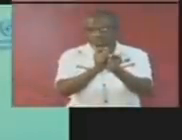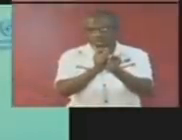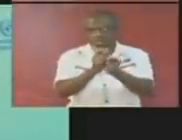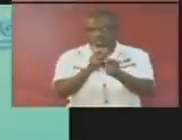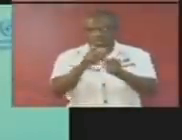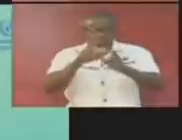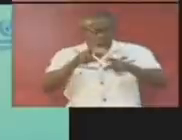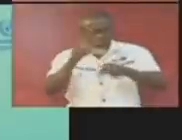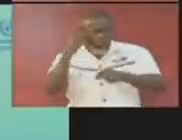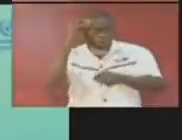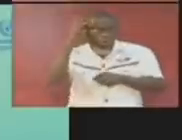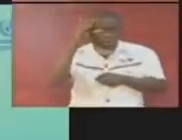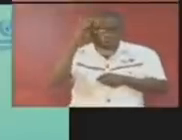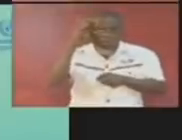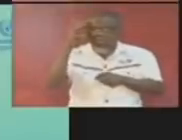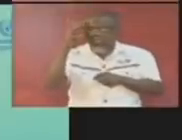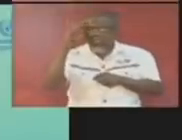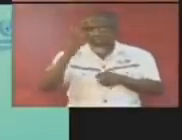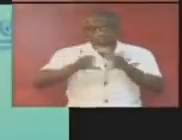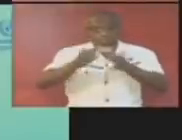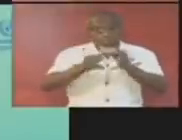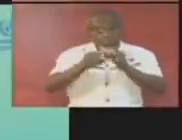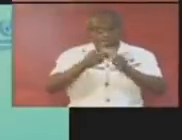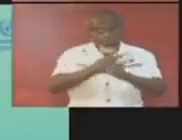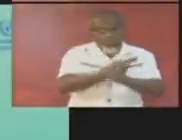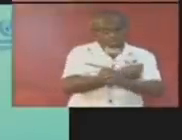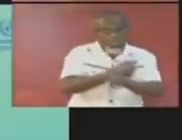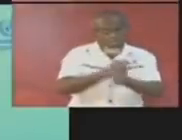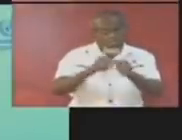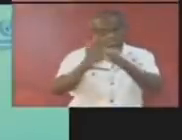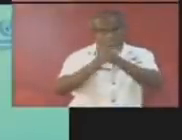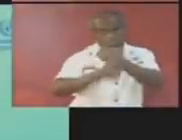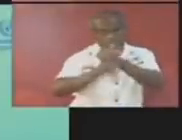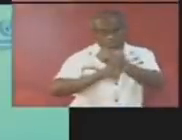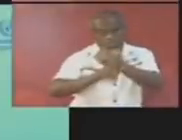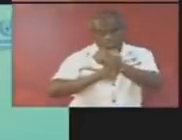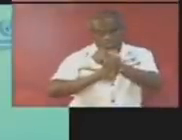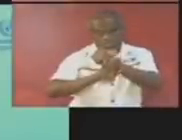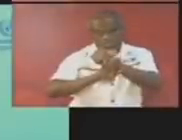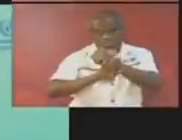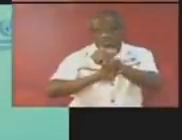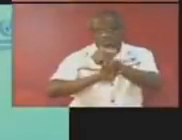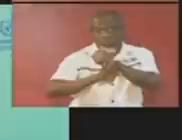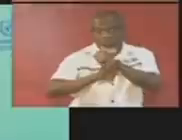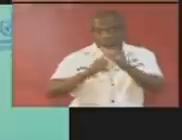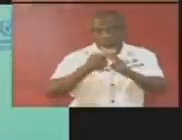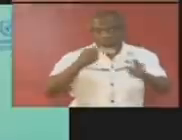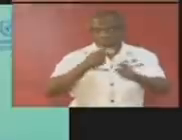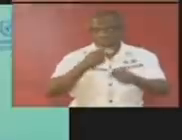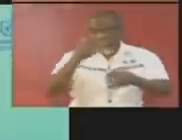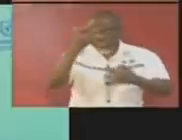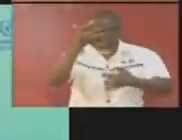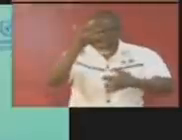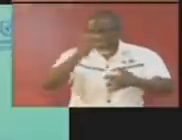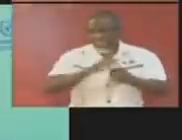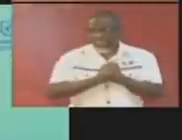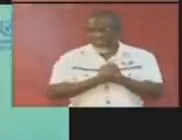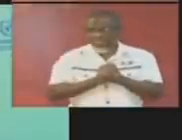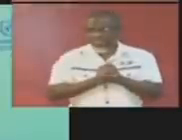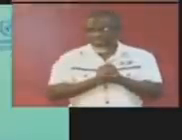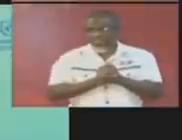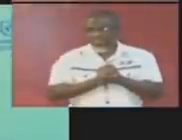be, and do vaccines provide protection against these variants? Welcome to Science in 5. I'm